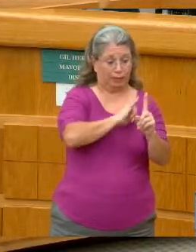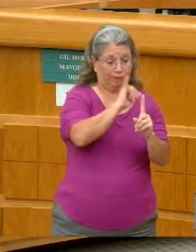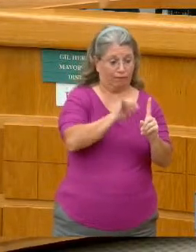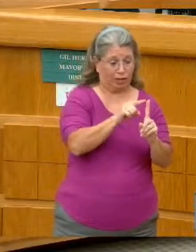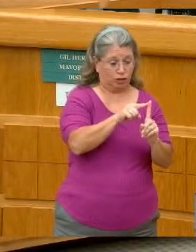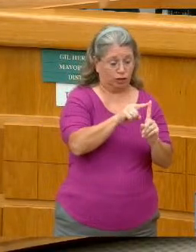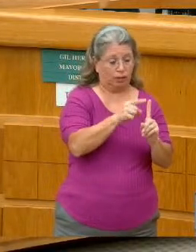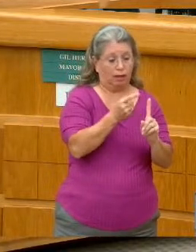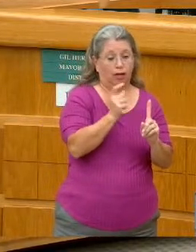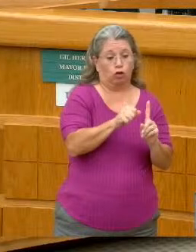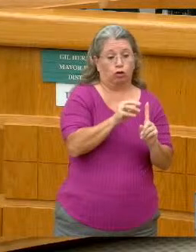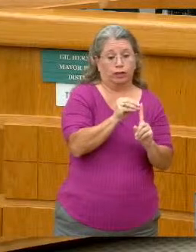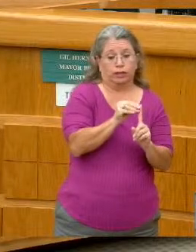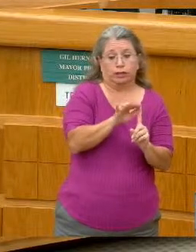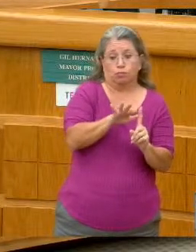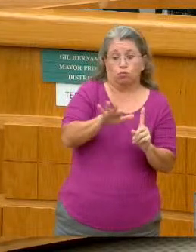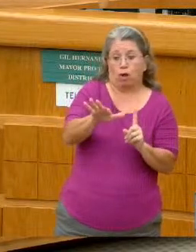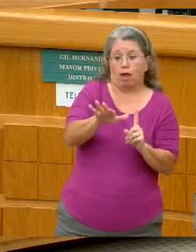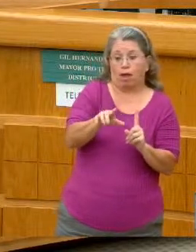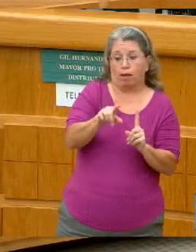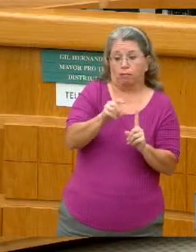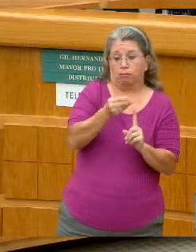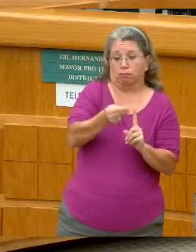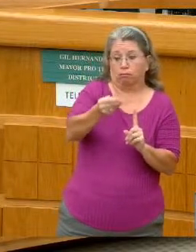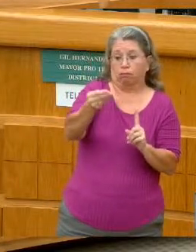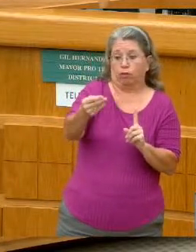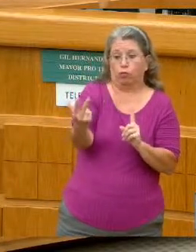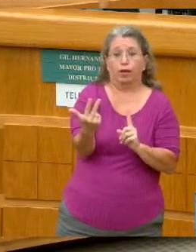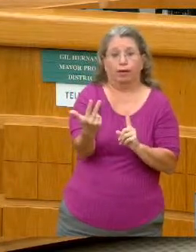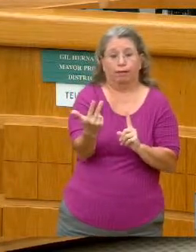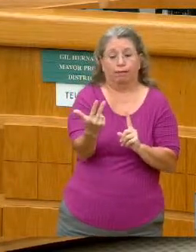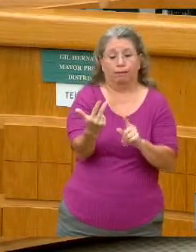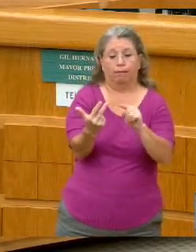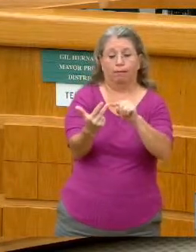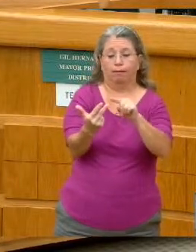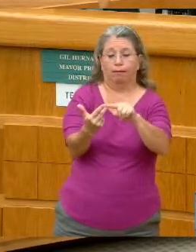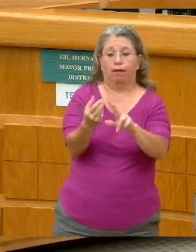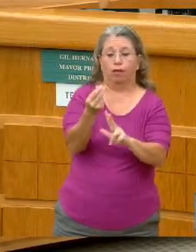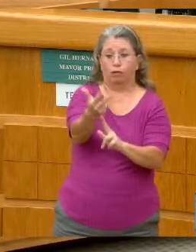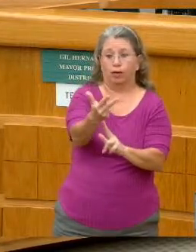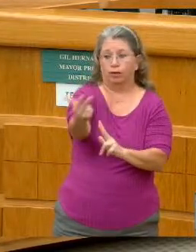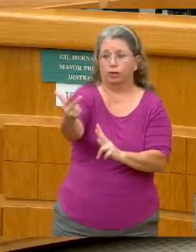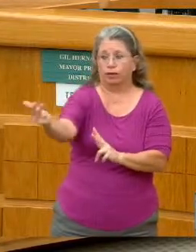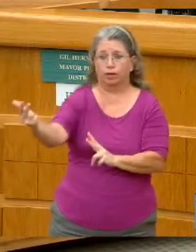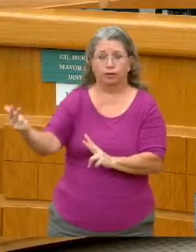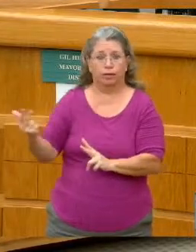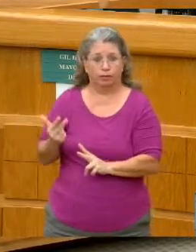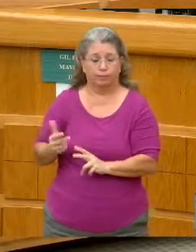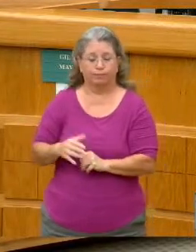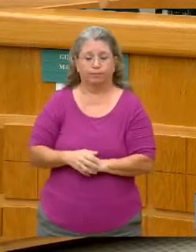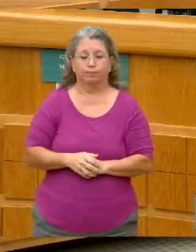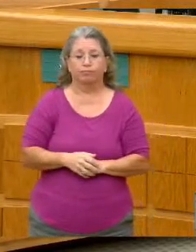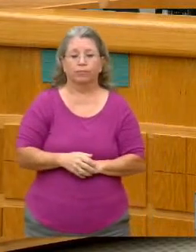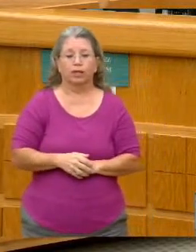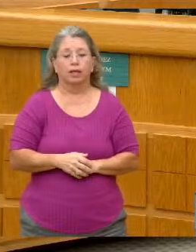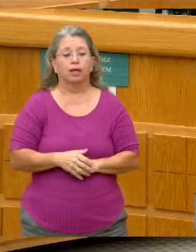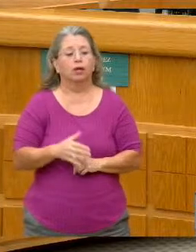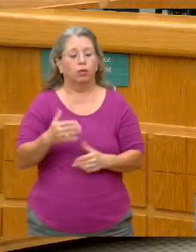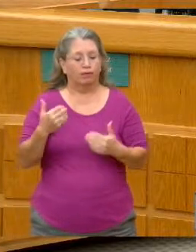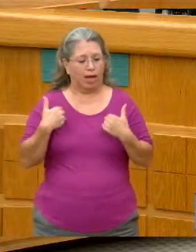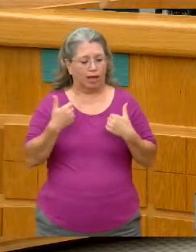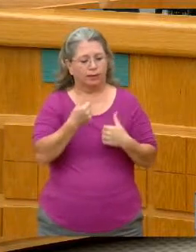We'll talk about that a little bit coming up. Several interventions have taken place over the course of 2020 to